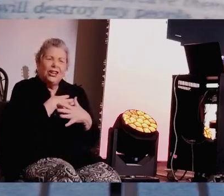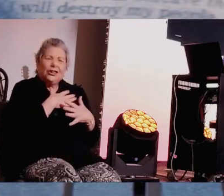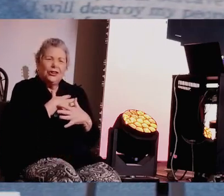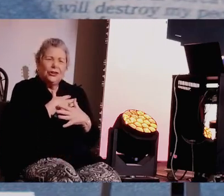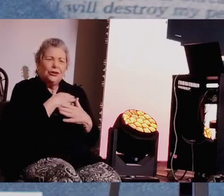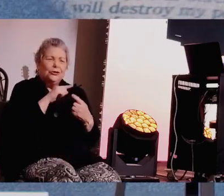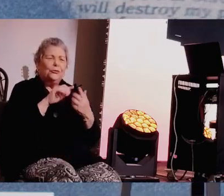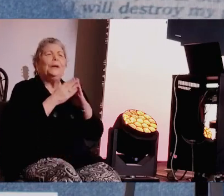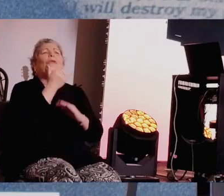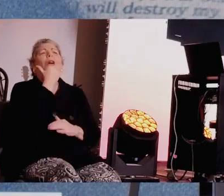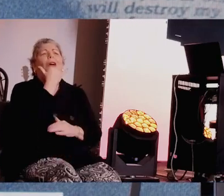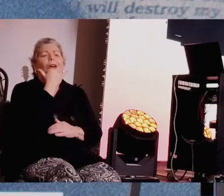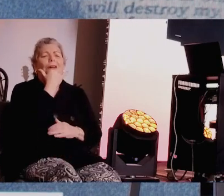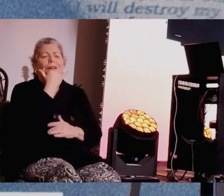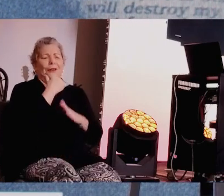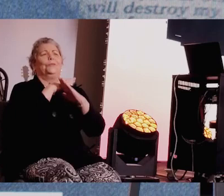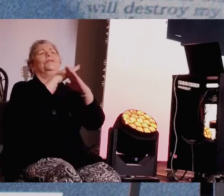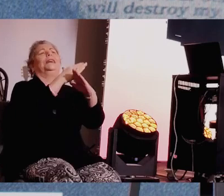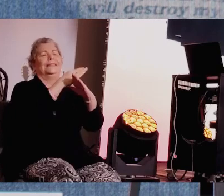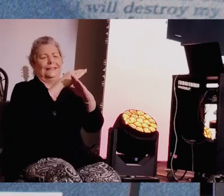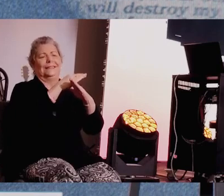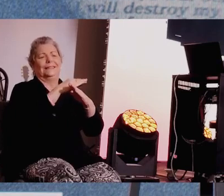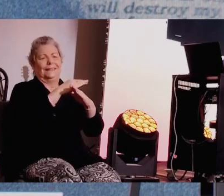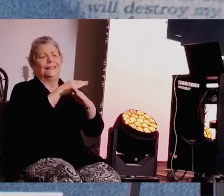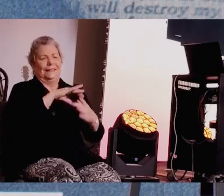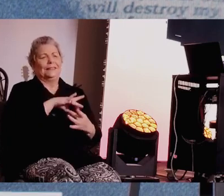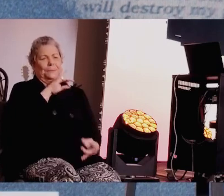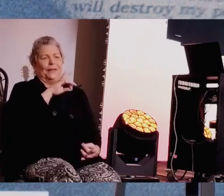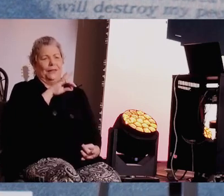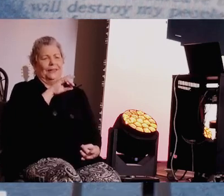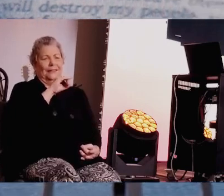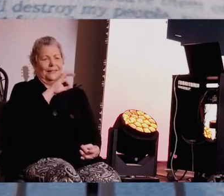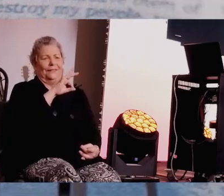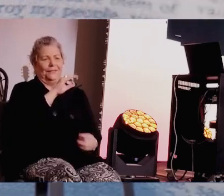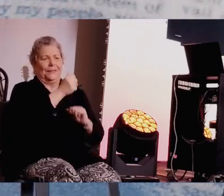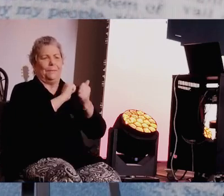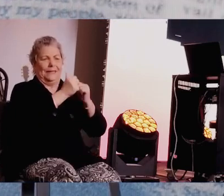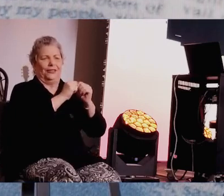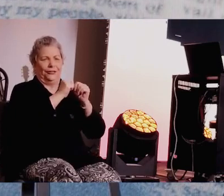to be wrong keeps the spirit of competition in place.